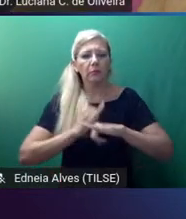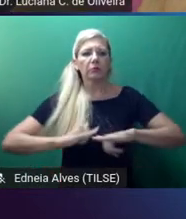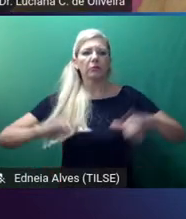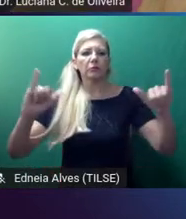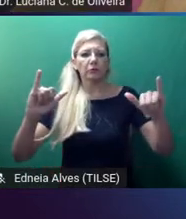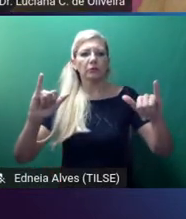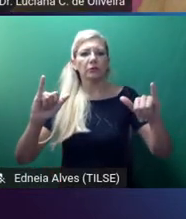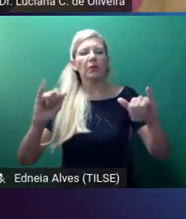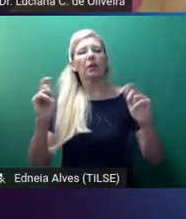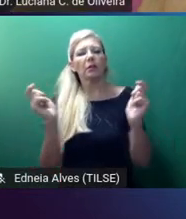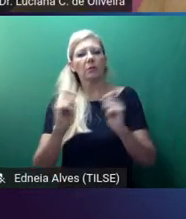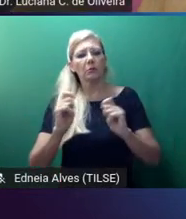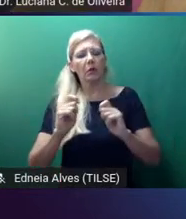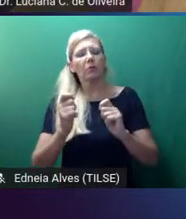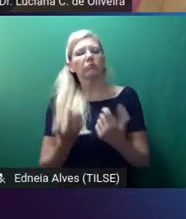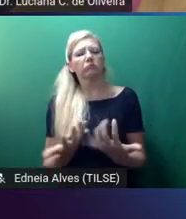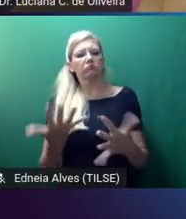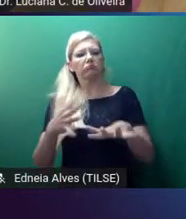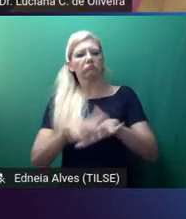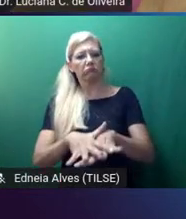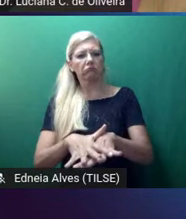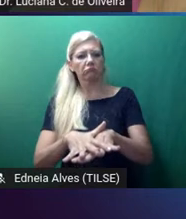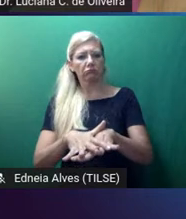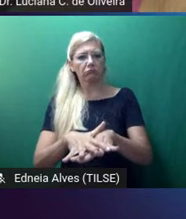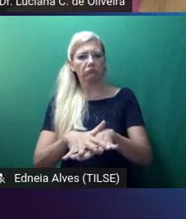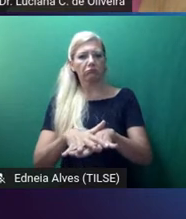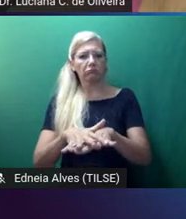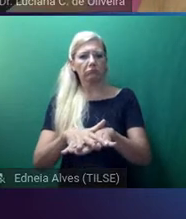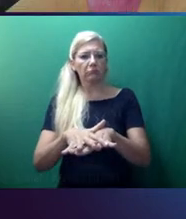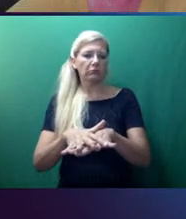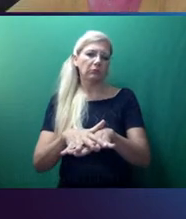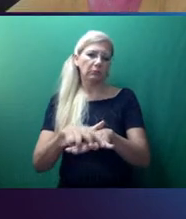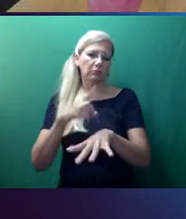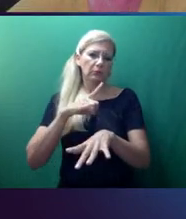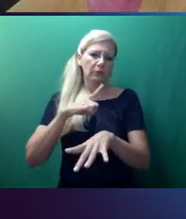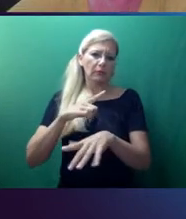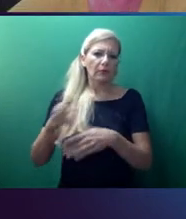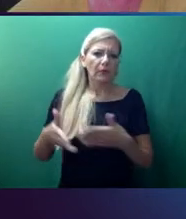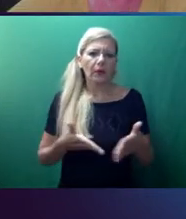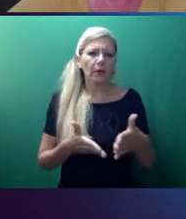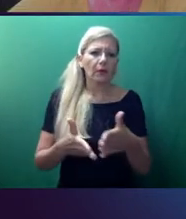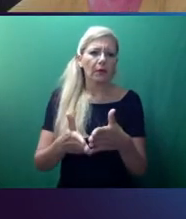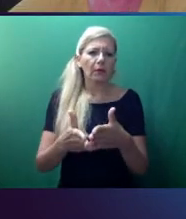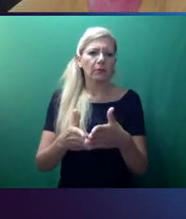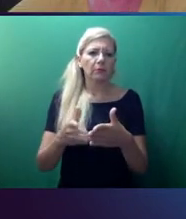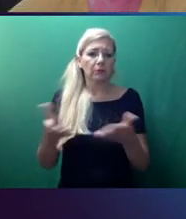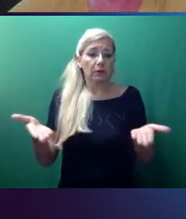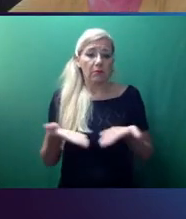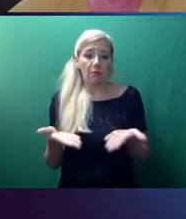more inclusive. And I'm going to be addressing more of that this morning.